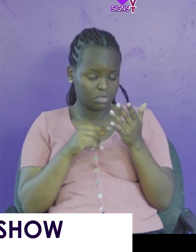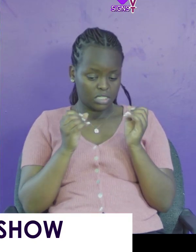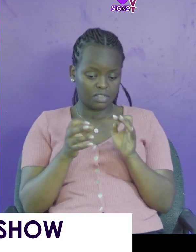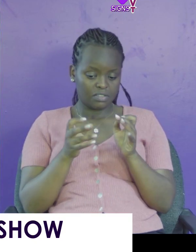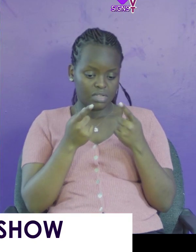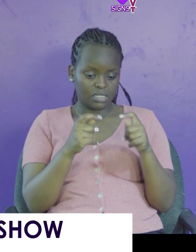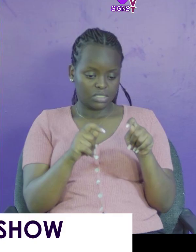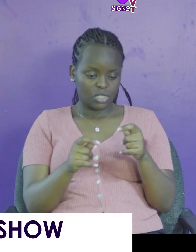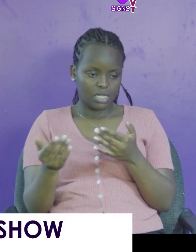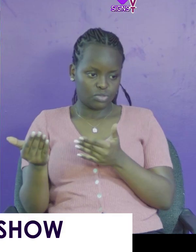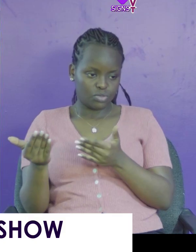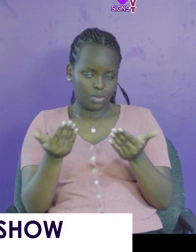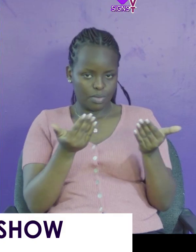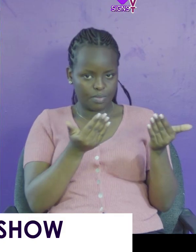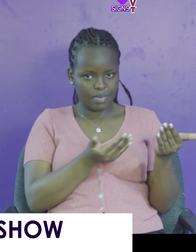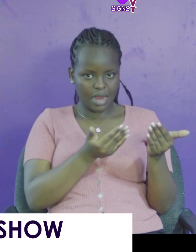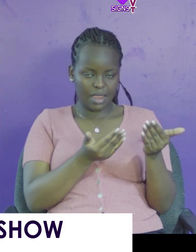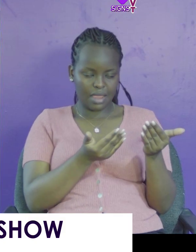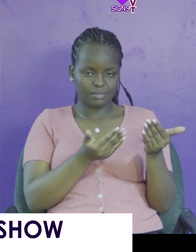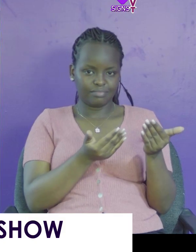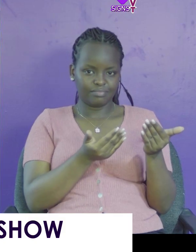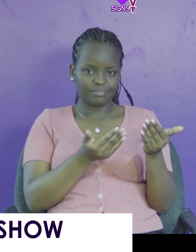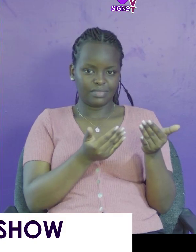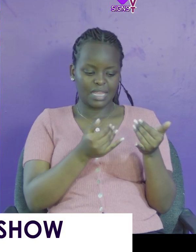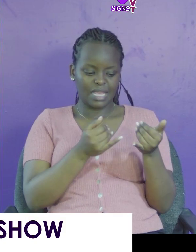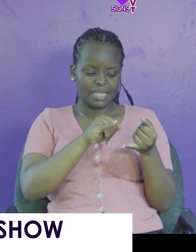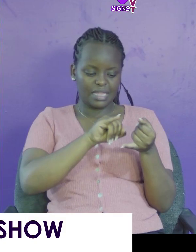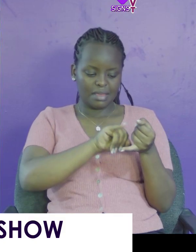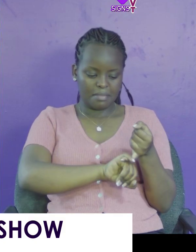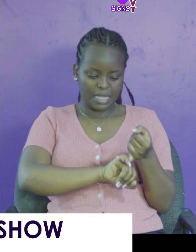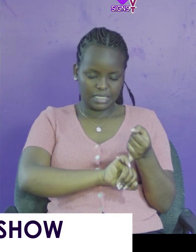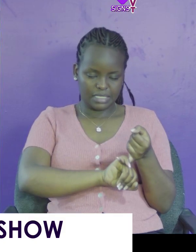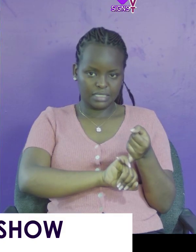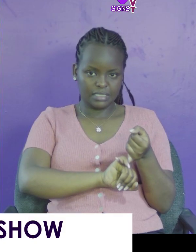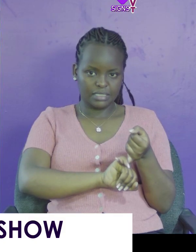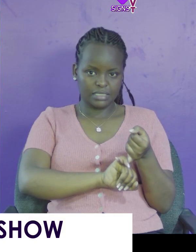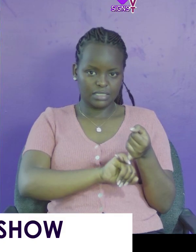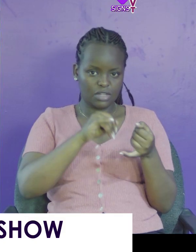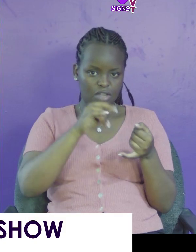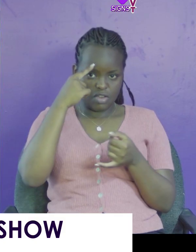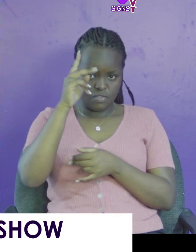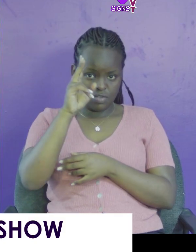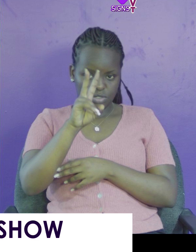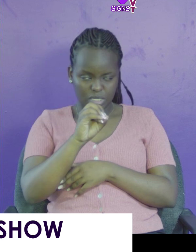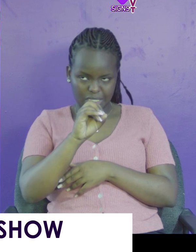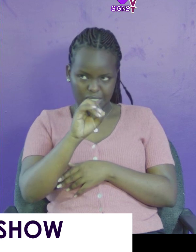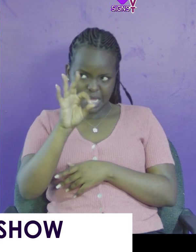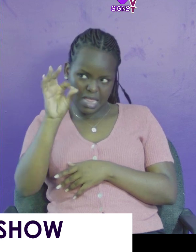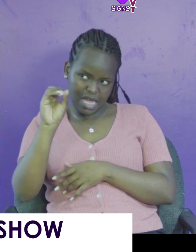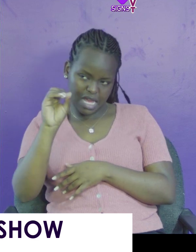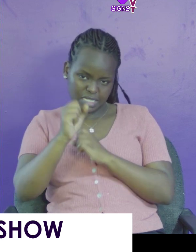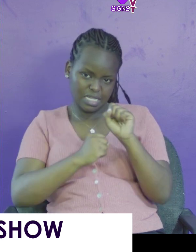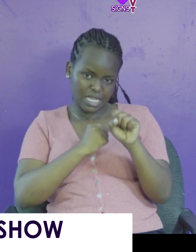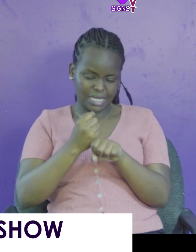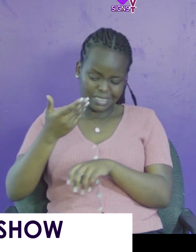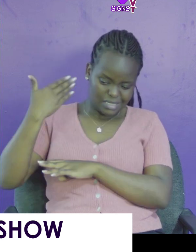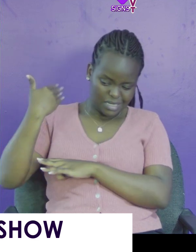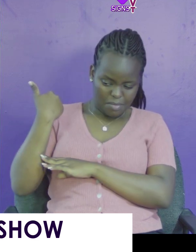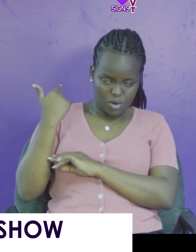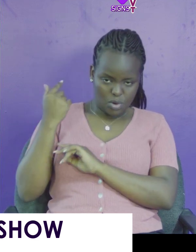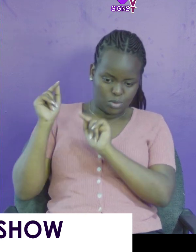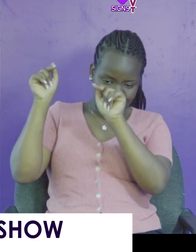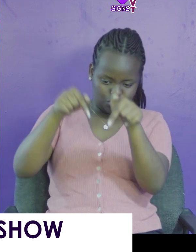to bring up the marriage setup of like 20 and 30 years ago into the setup of